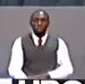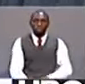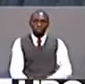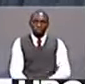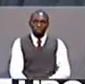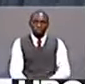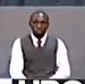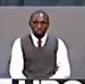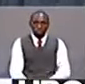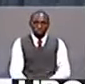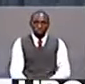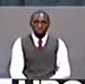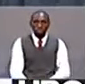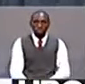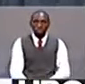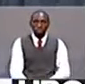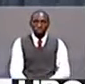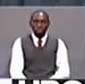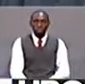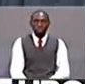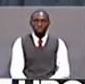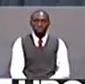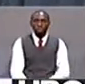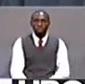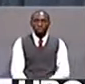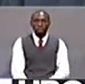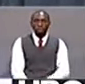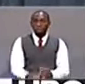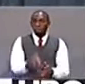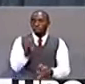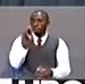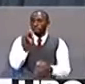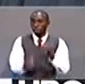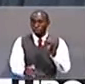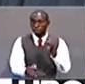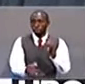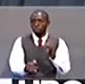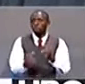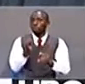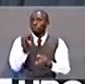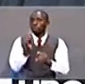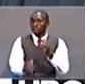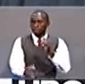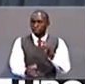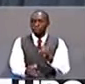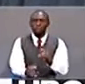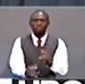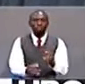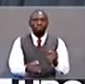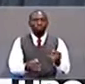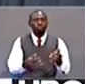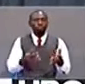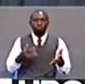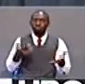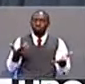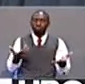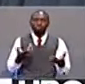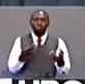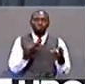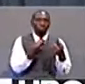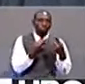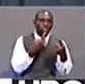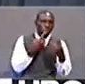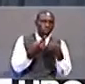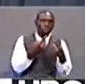The last comment that I want to make is what has been said about the